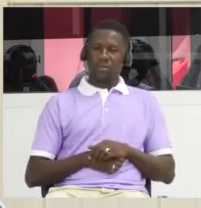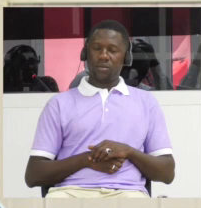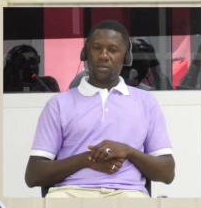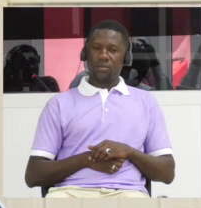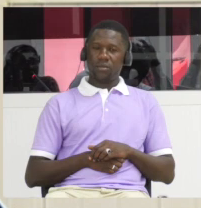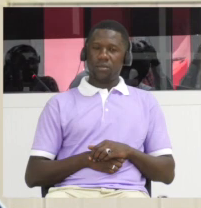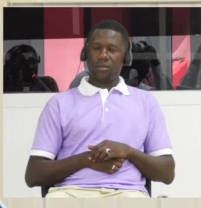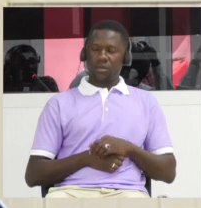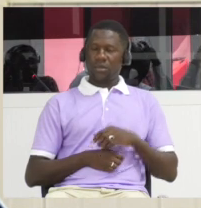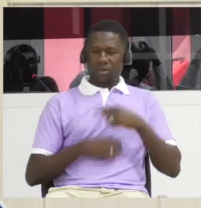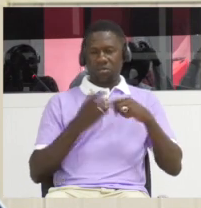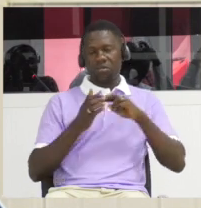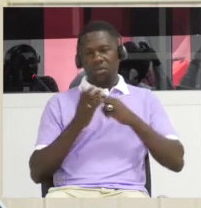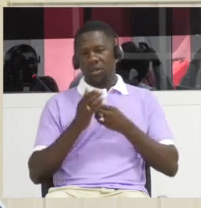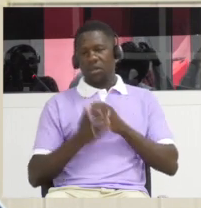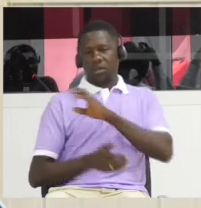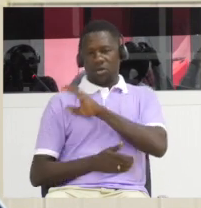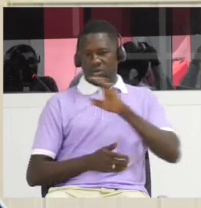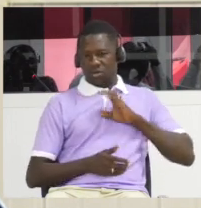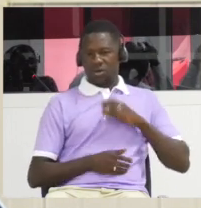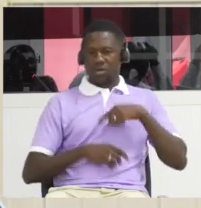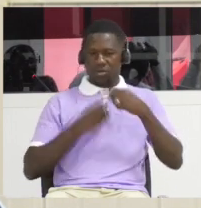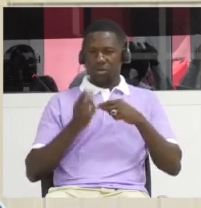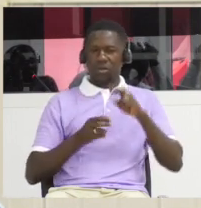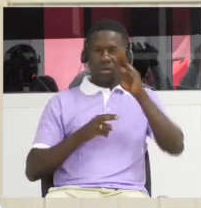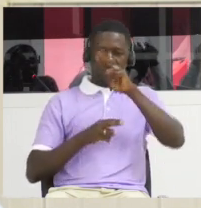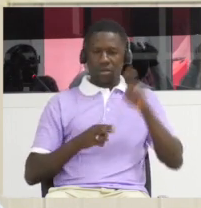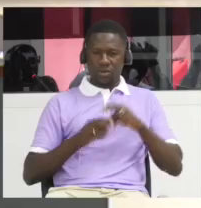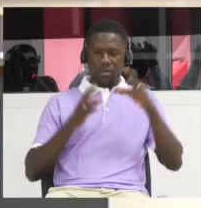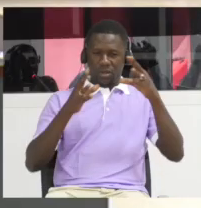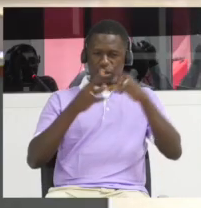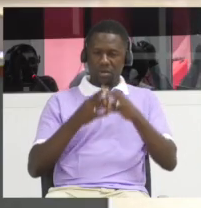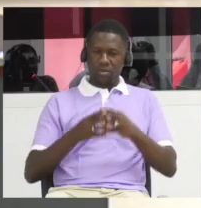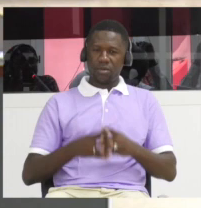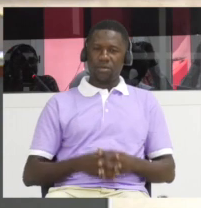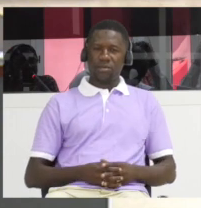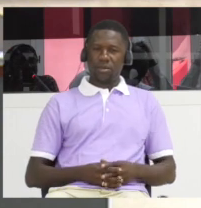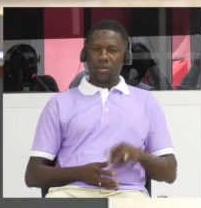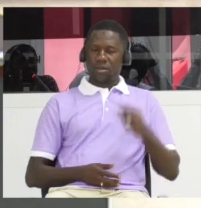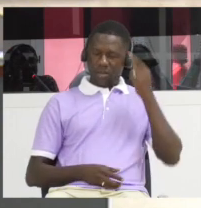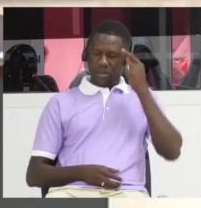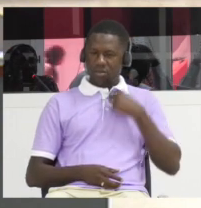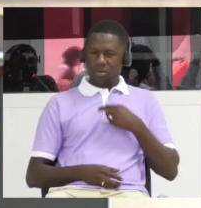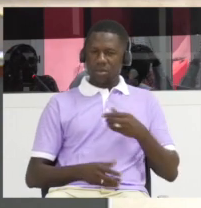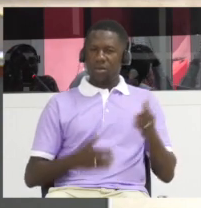a committee of the National Assembly. I think this would be my concluding remarks, Chair.